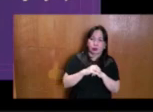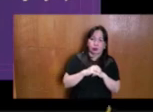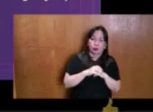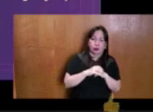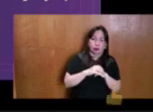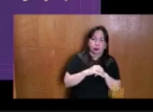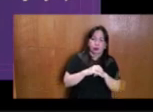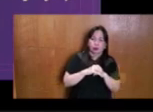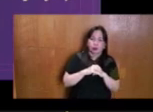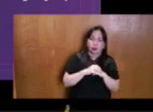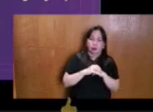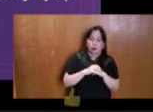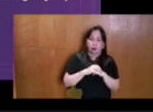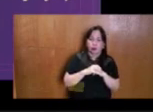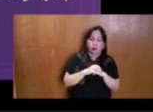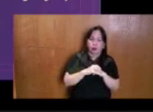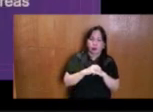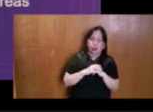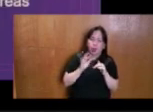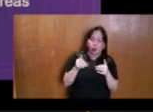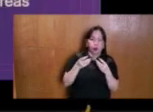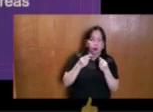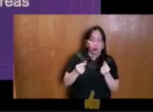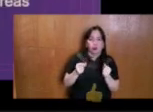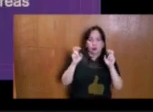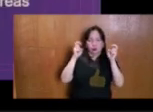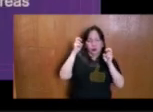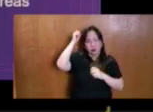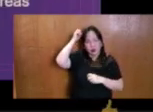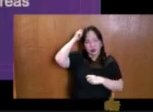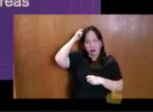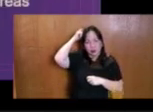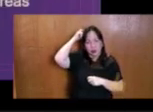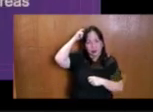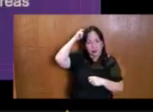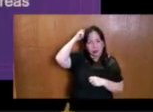these issues. So